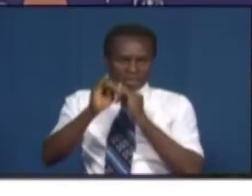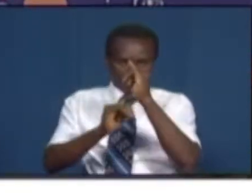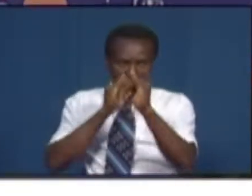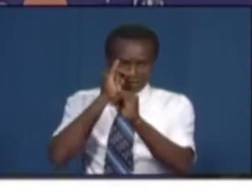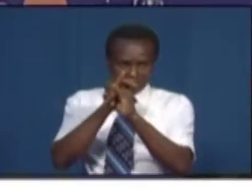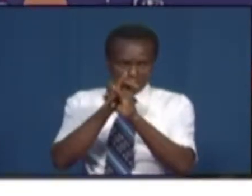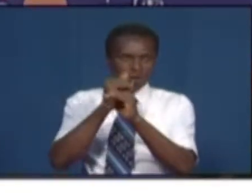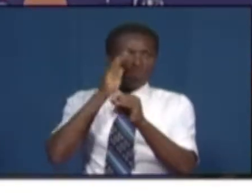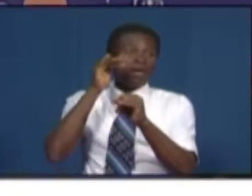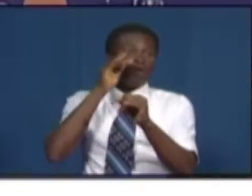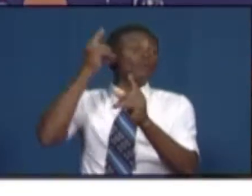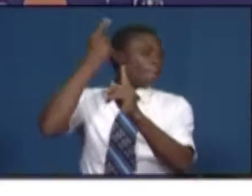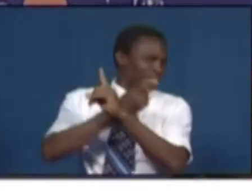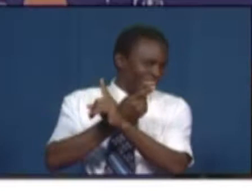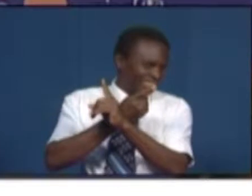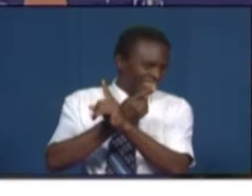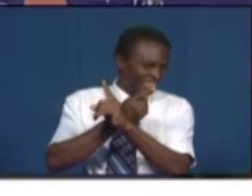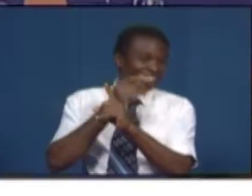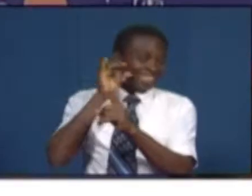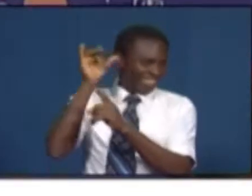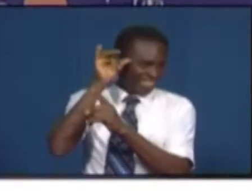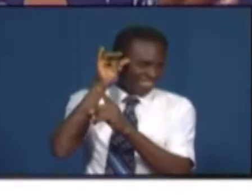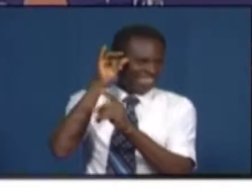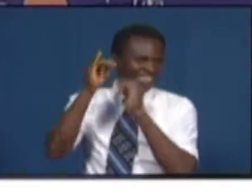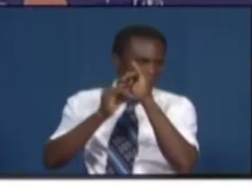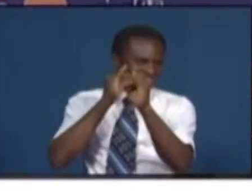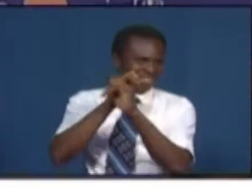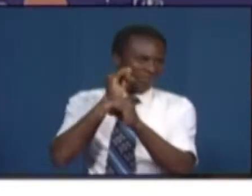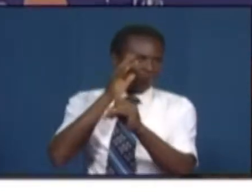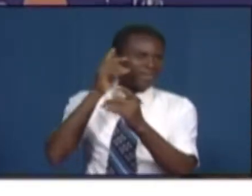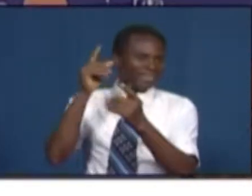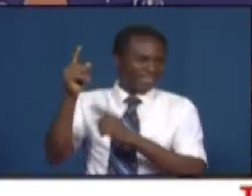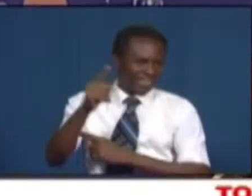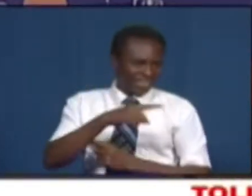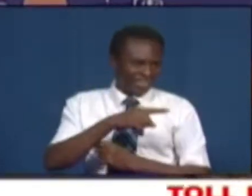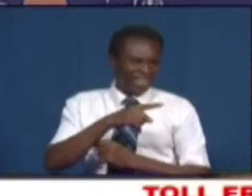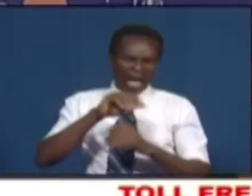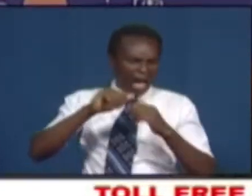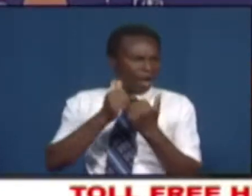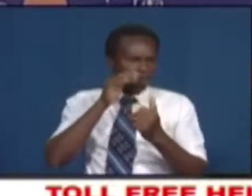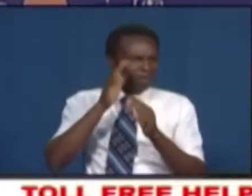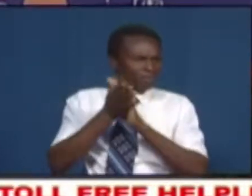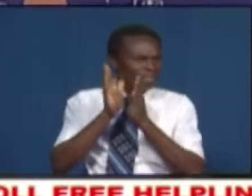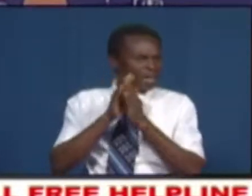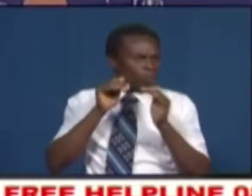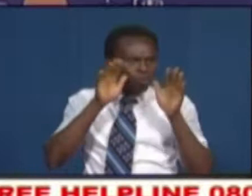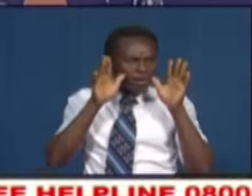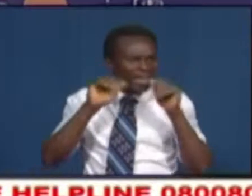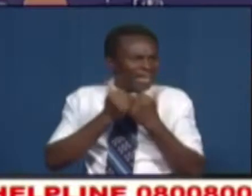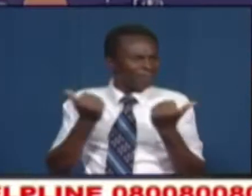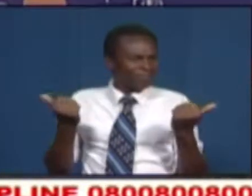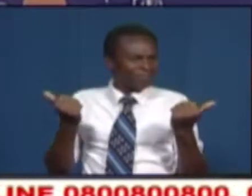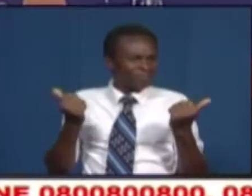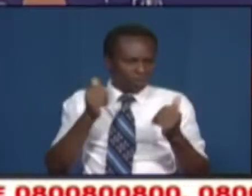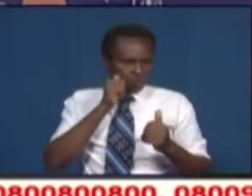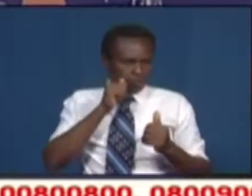Month, it is important that we look at how women become women. And women become women by becoming